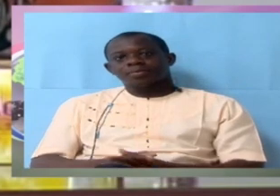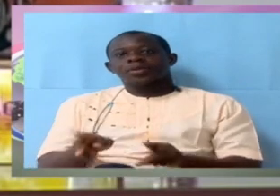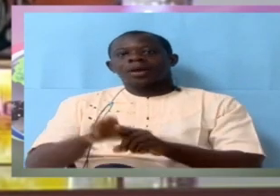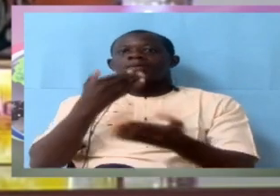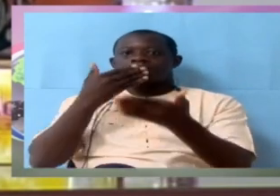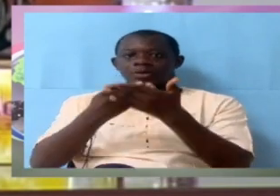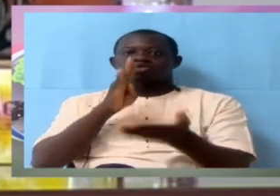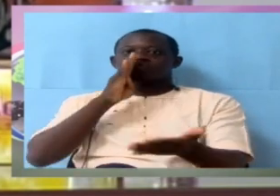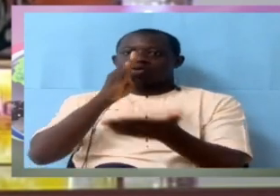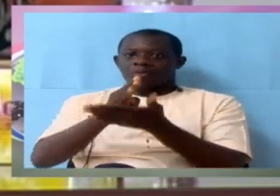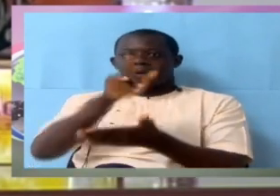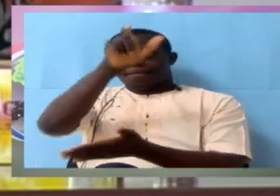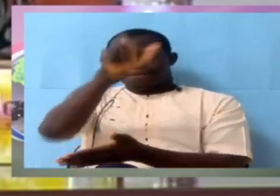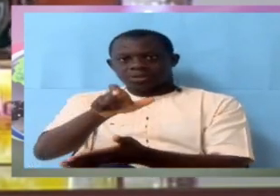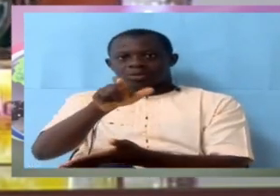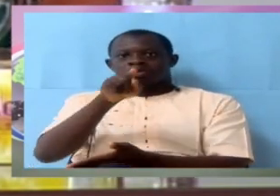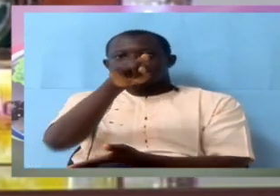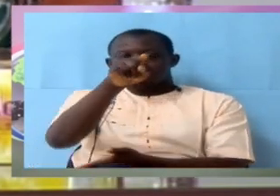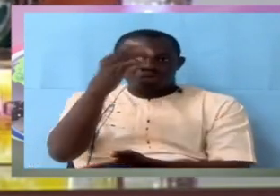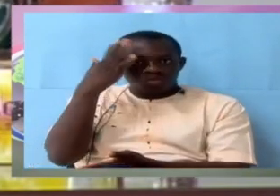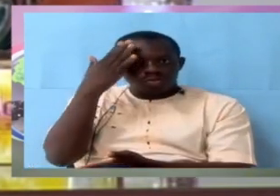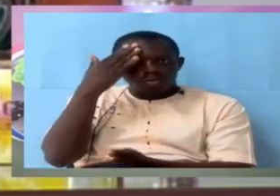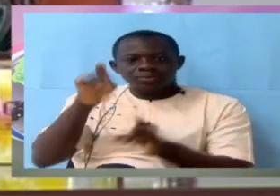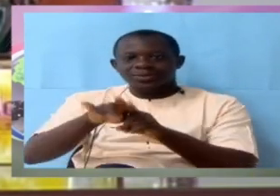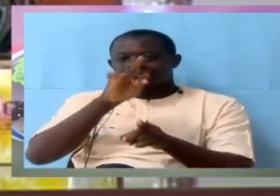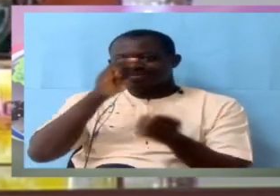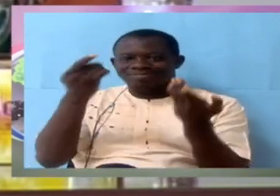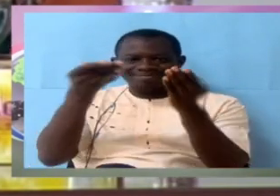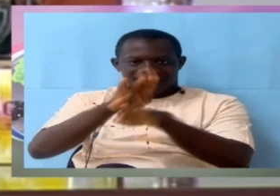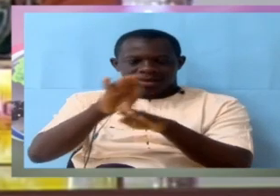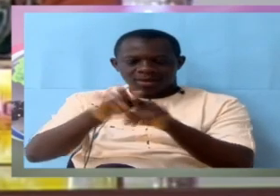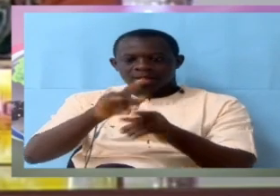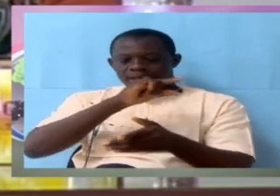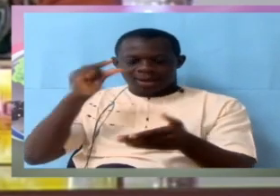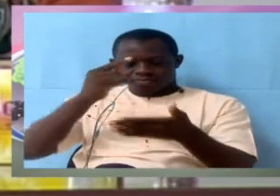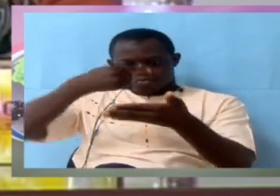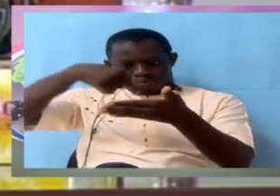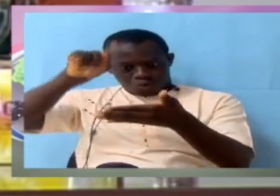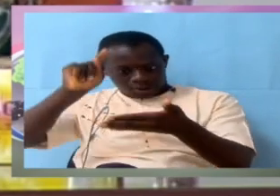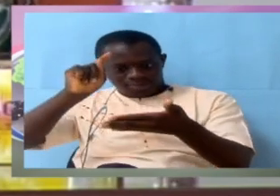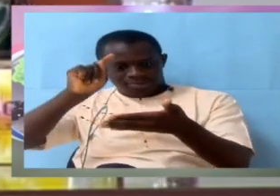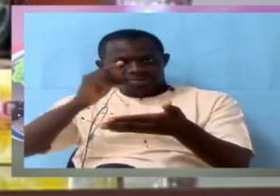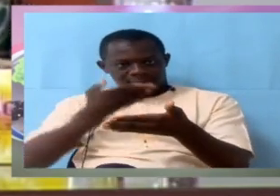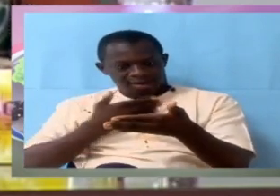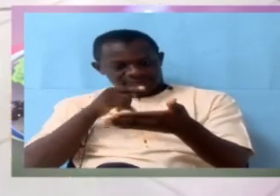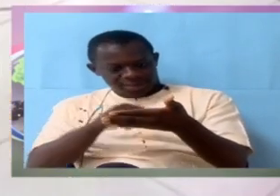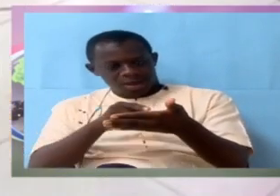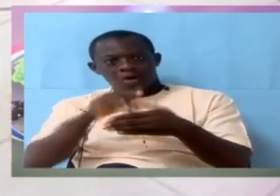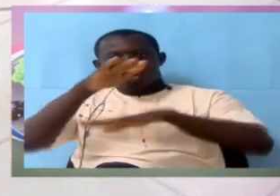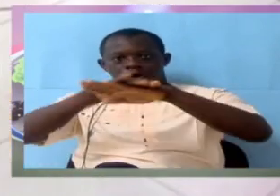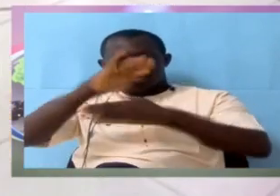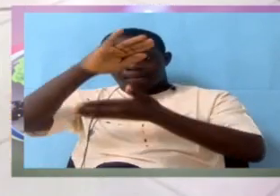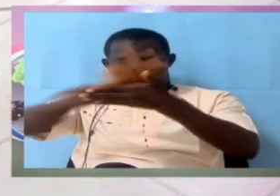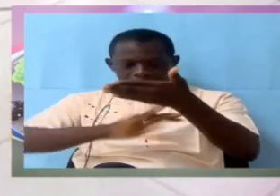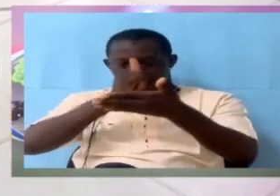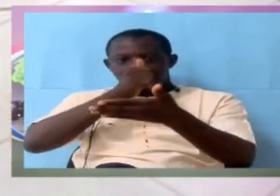you confirm that the persons that you know that died are correctly named as stated on the protection sheet before you? Silang kaito me belare